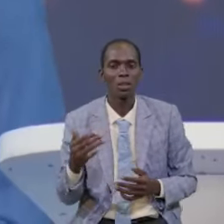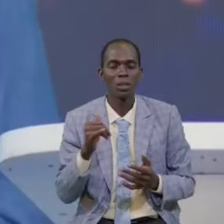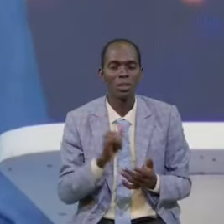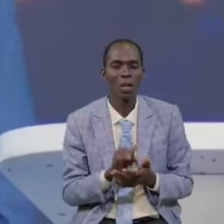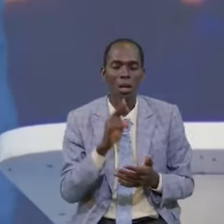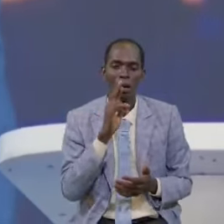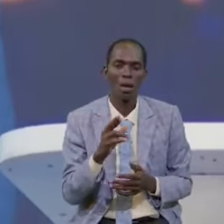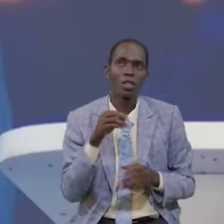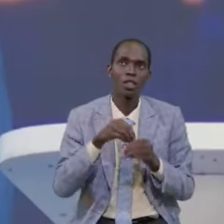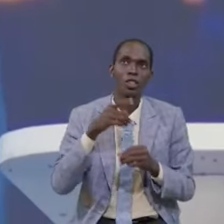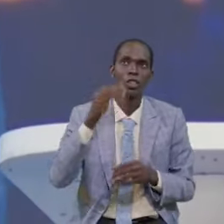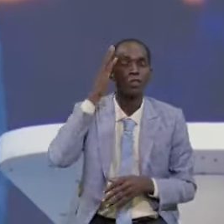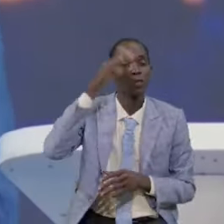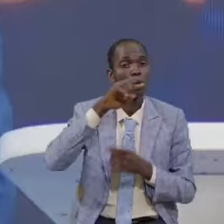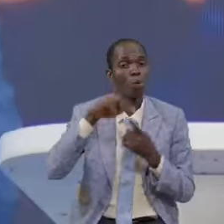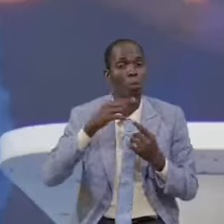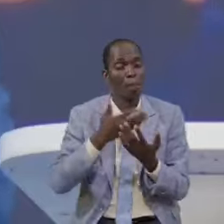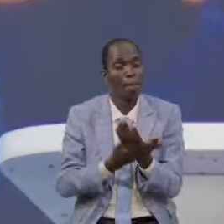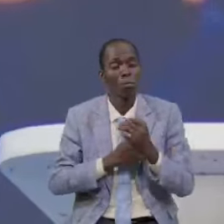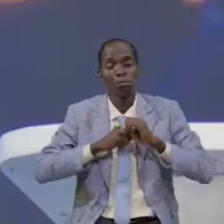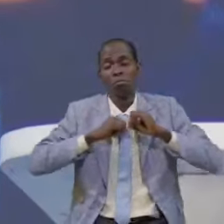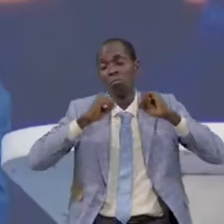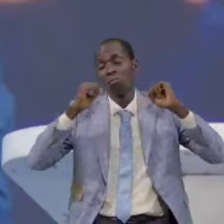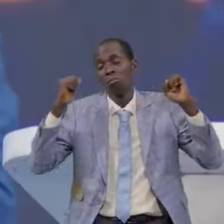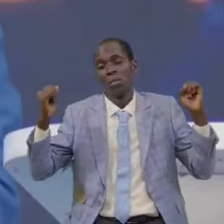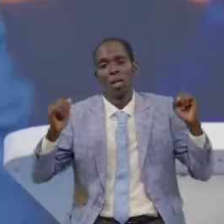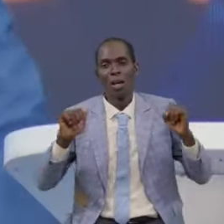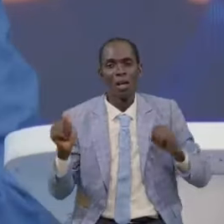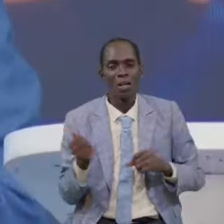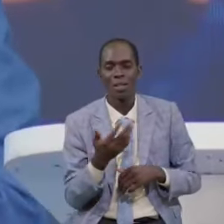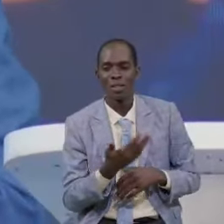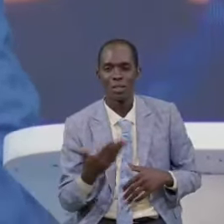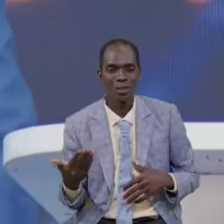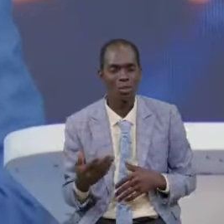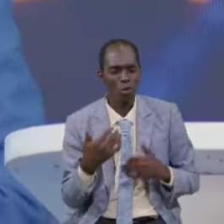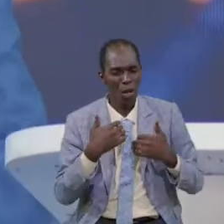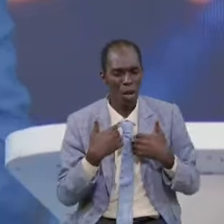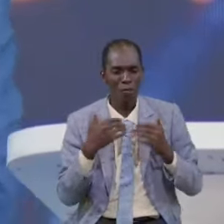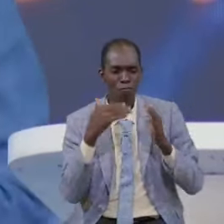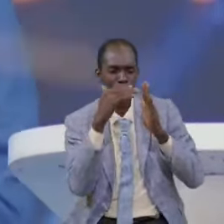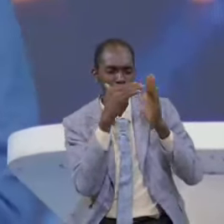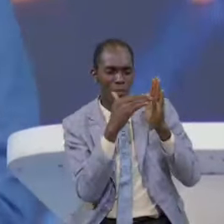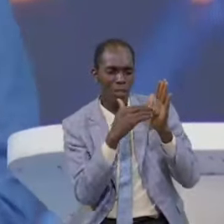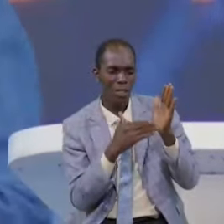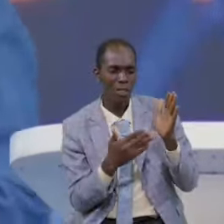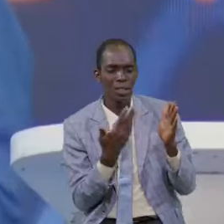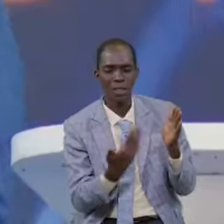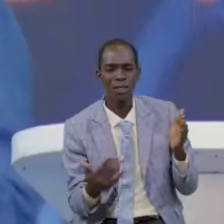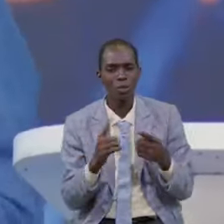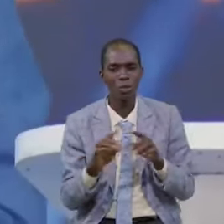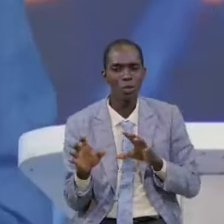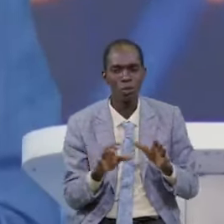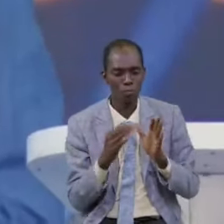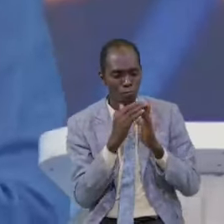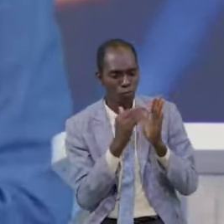morning, anything before you, list of things to do, and list of chapters to read, and list